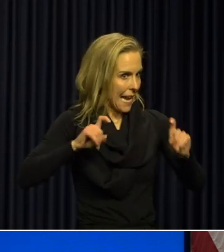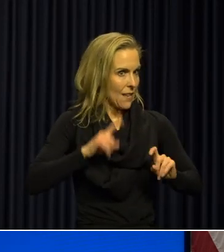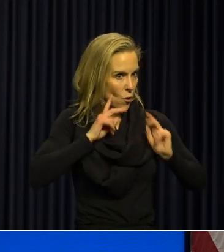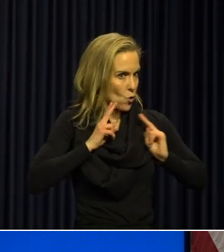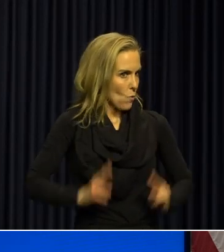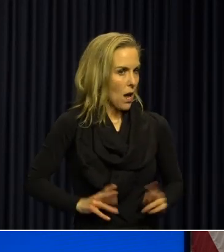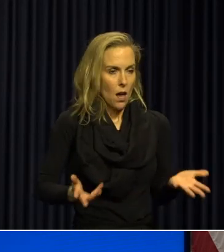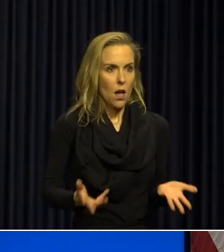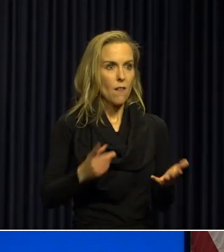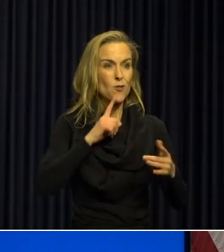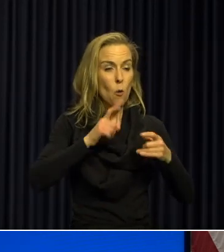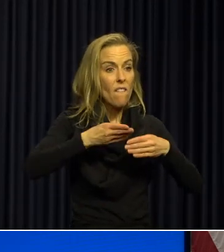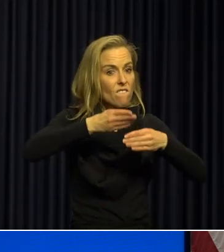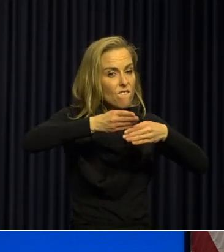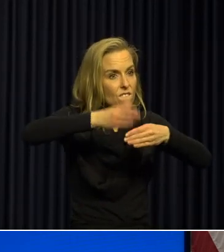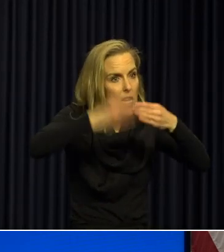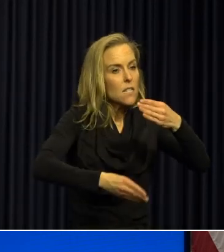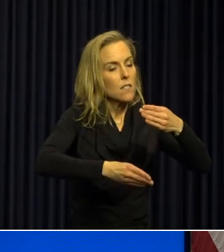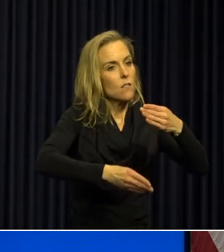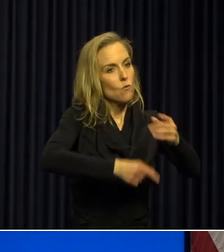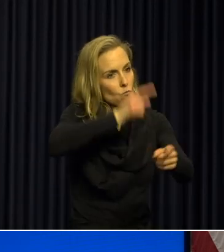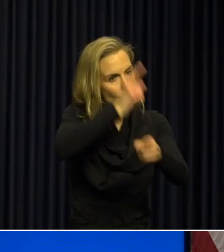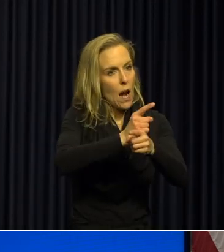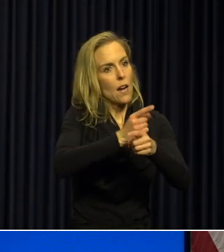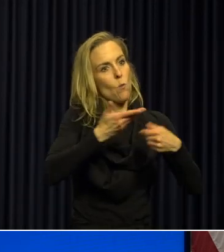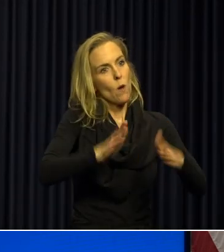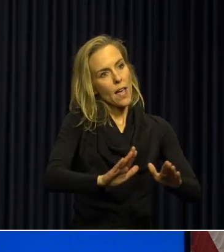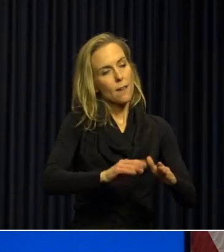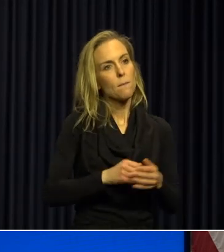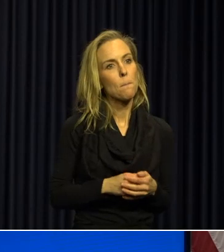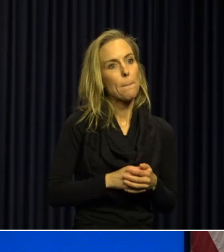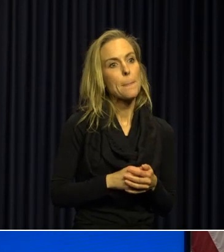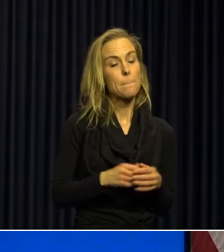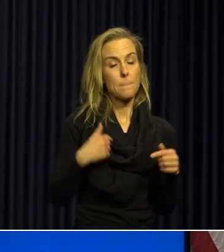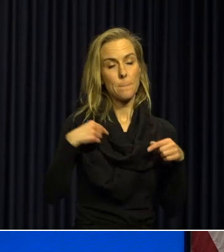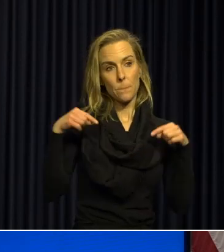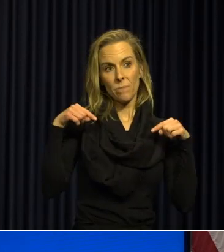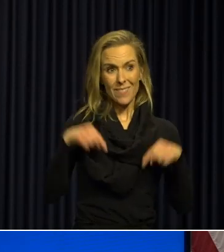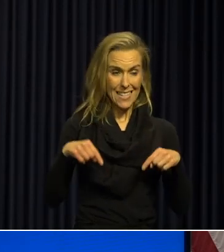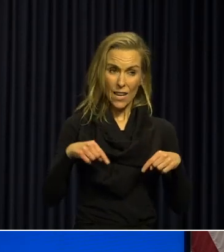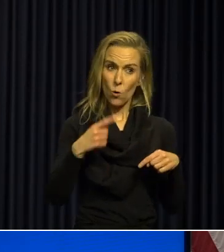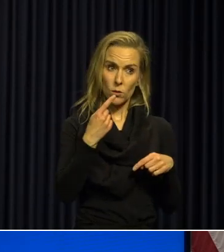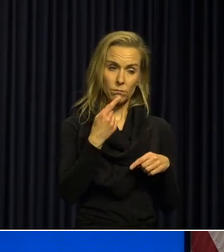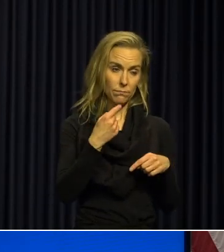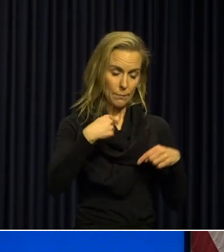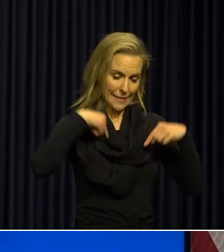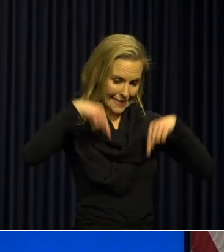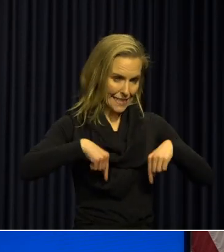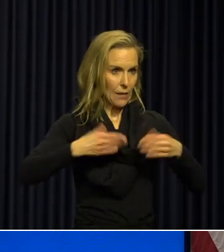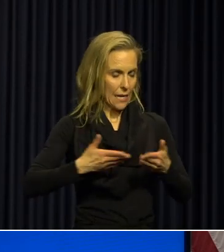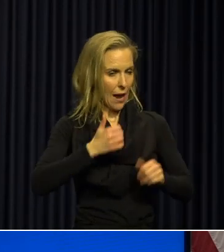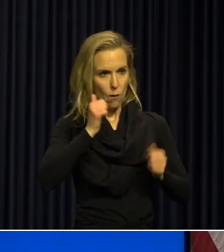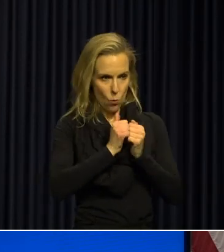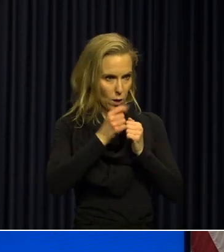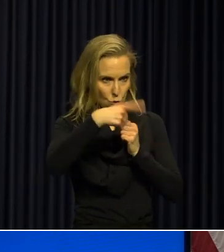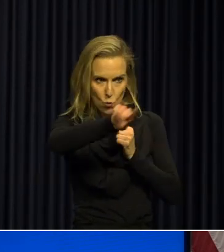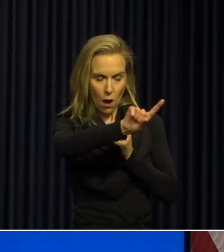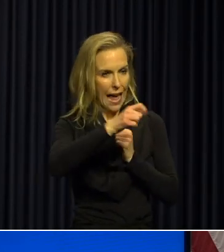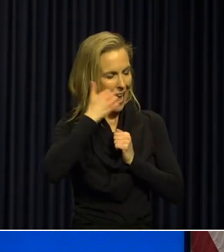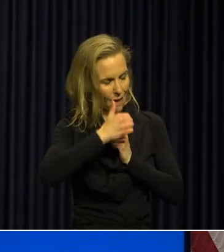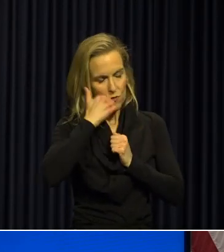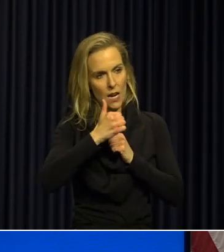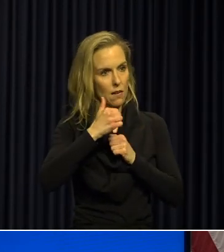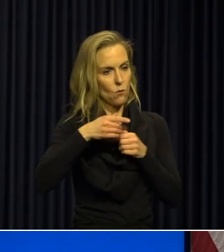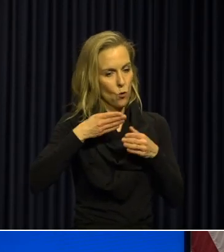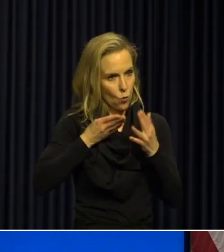to not finish it out in the right way. I'm going to be here with you every single day as we get through